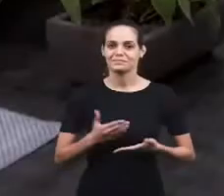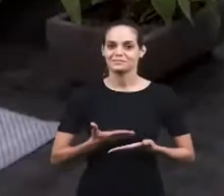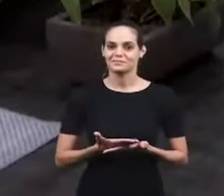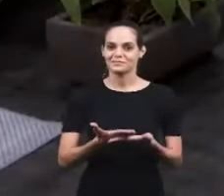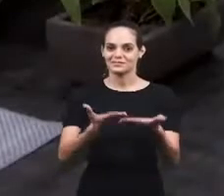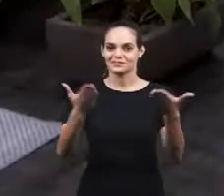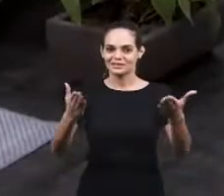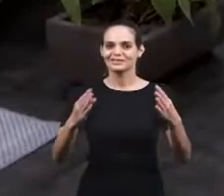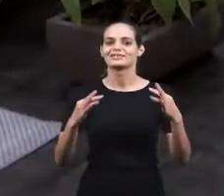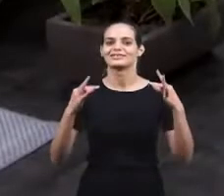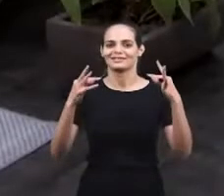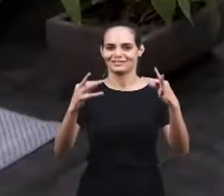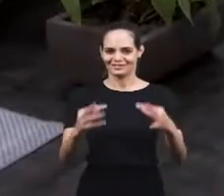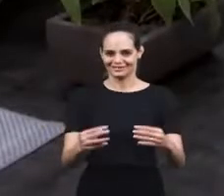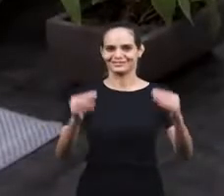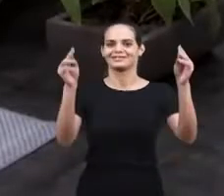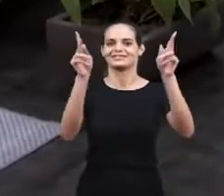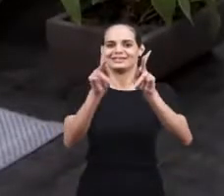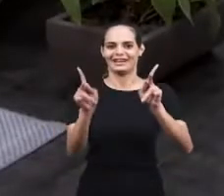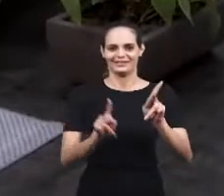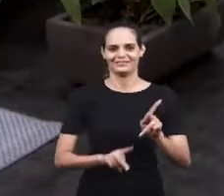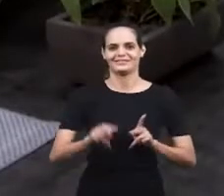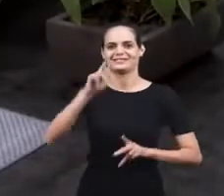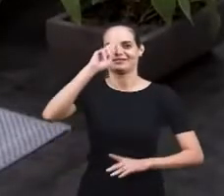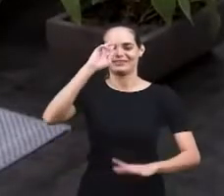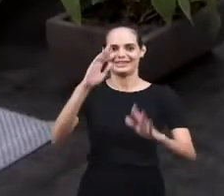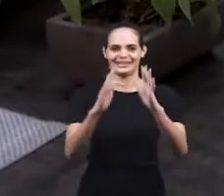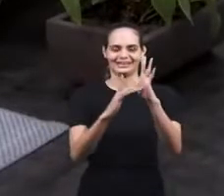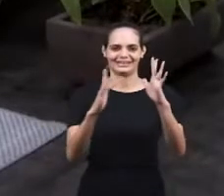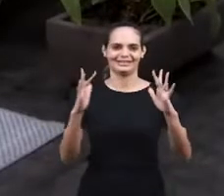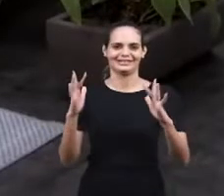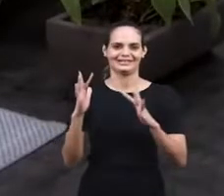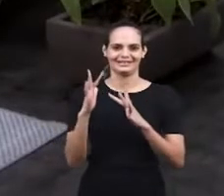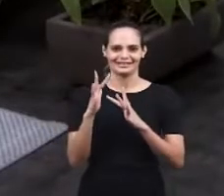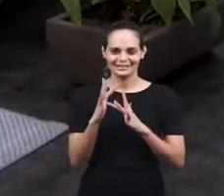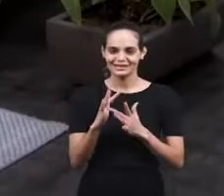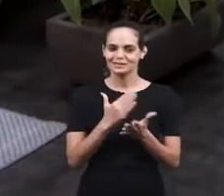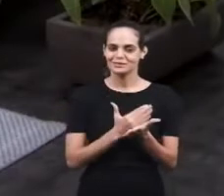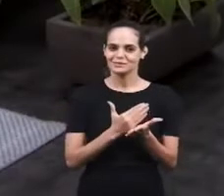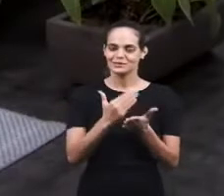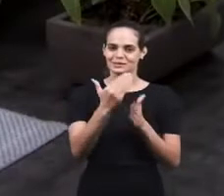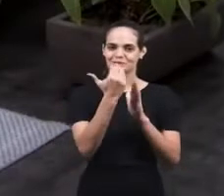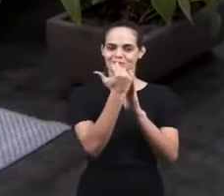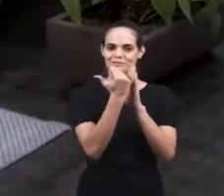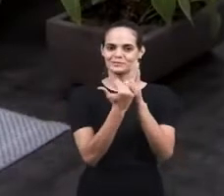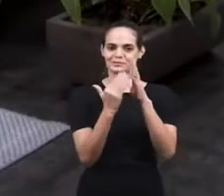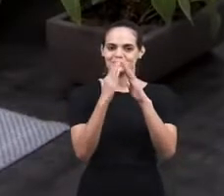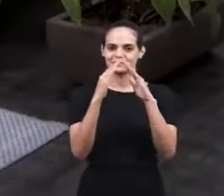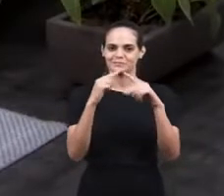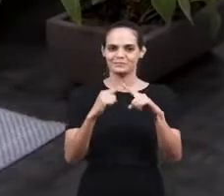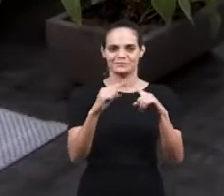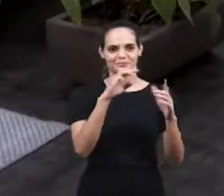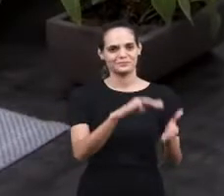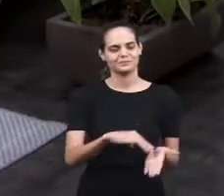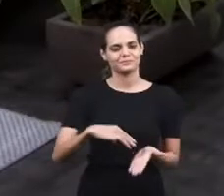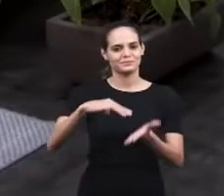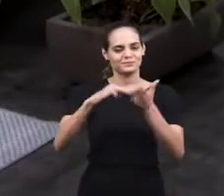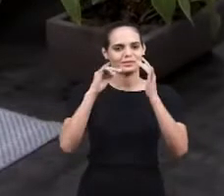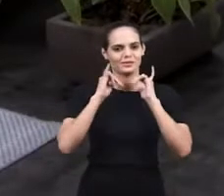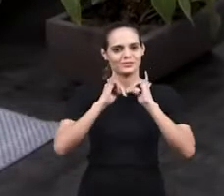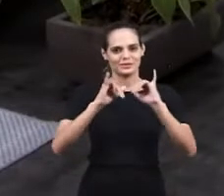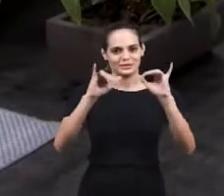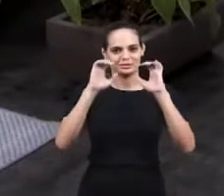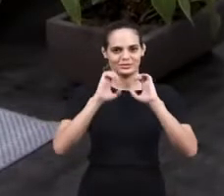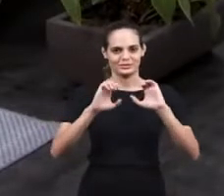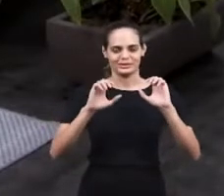I greet everyone with the peace of the Lord Jesus. We are starting another edition of the program of Maranatha Christian Churches announcing the